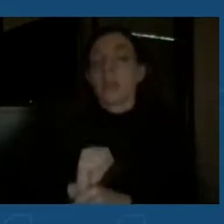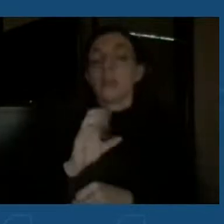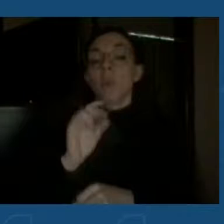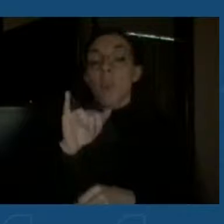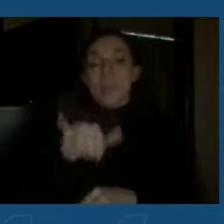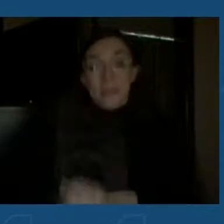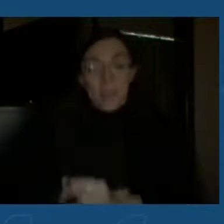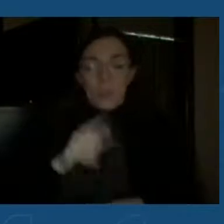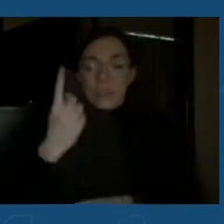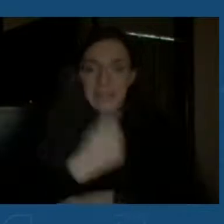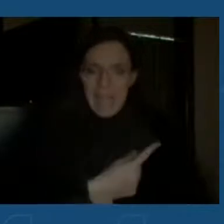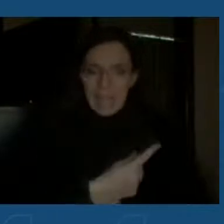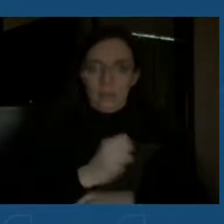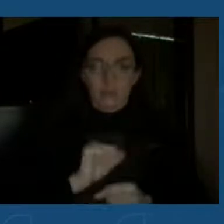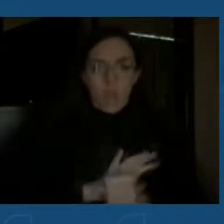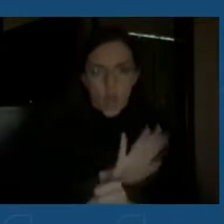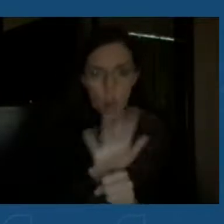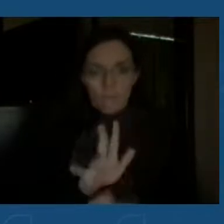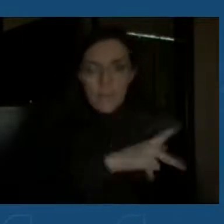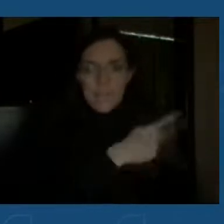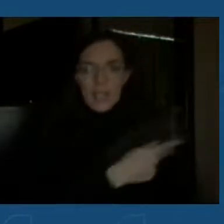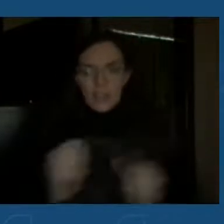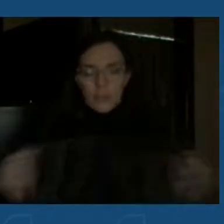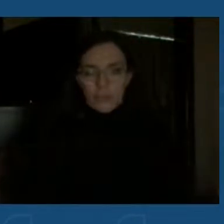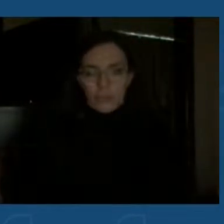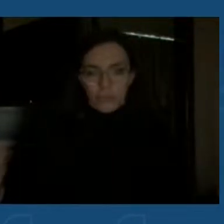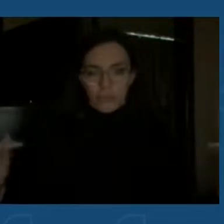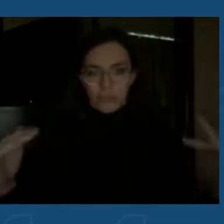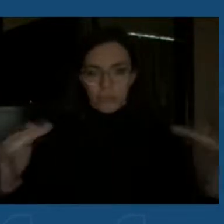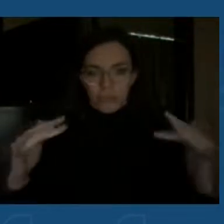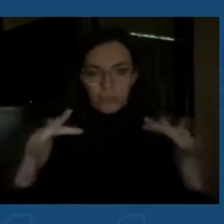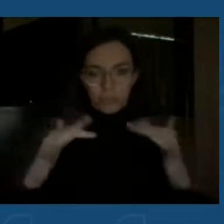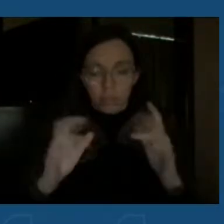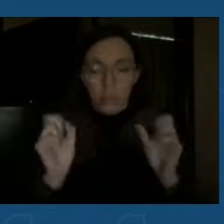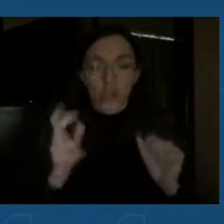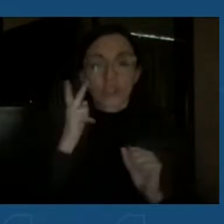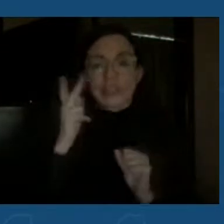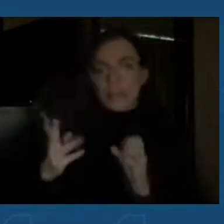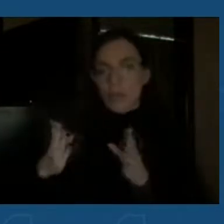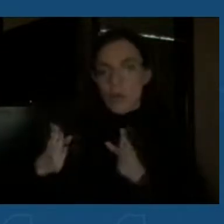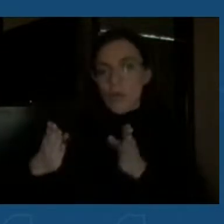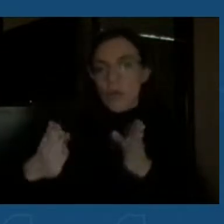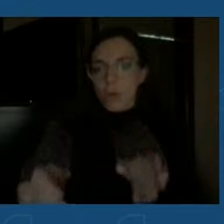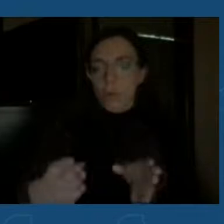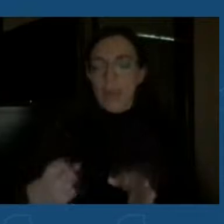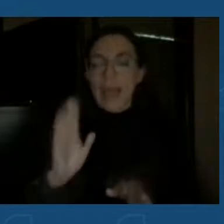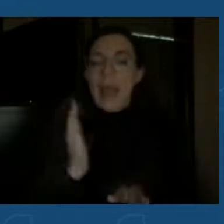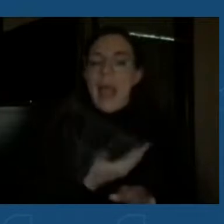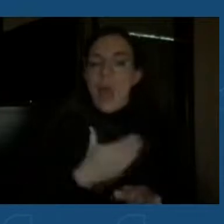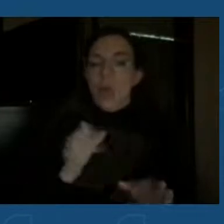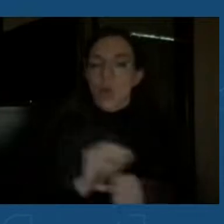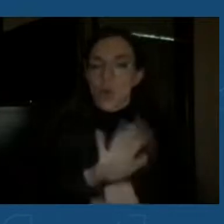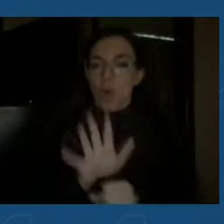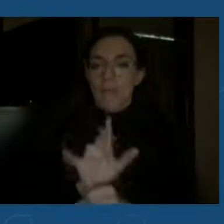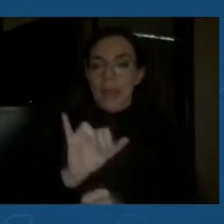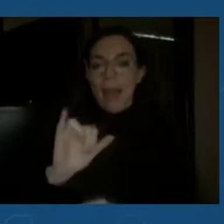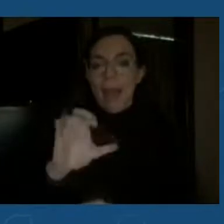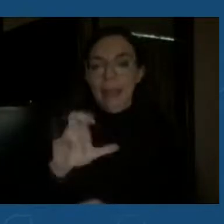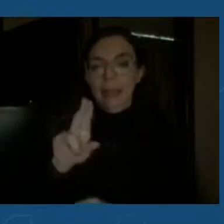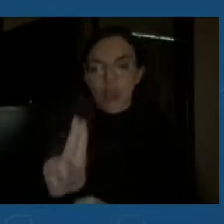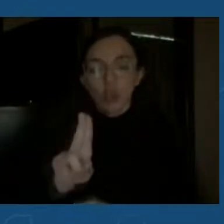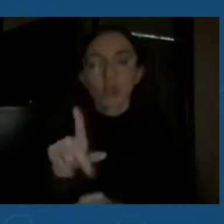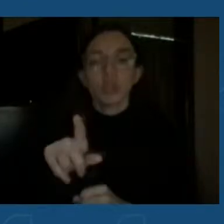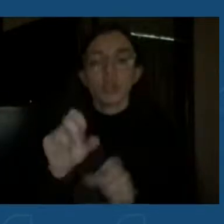COVID patient after COVID patient, you could look down the hallways of our institution in the COVID ICU and in other med-surg units, and you could